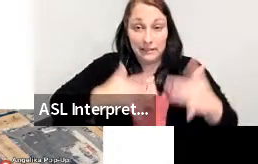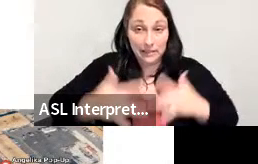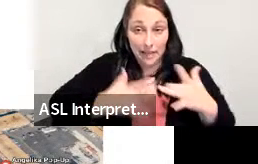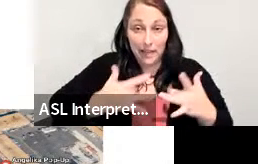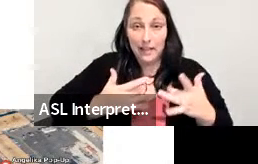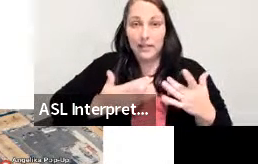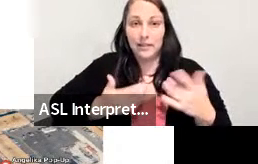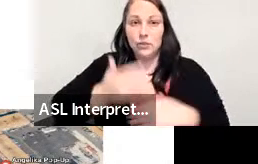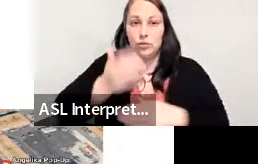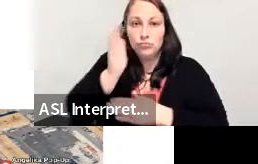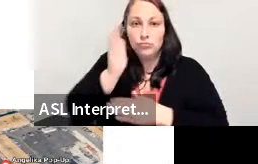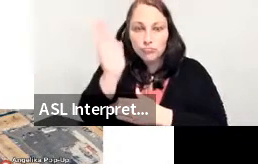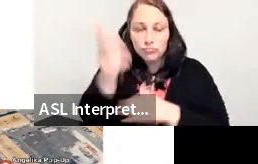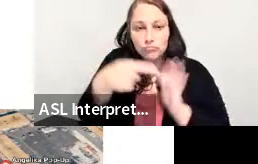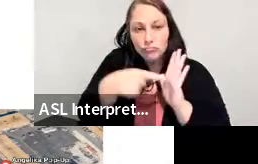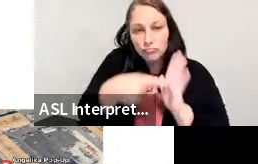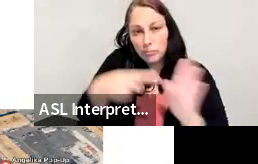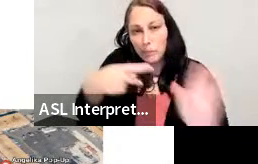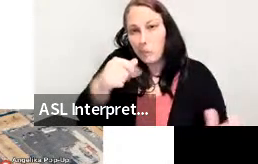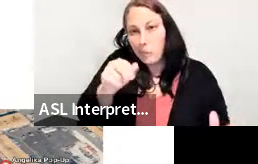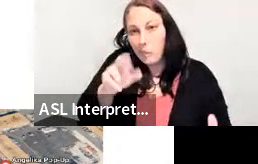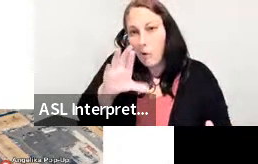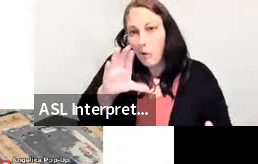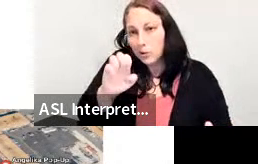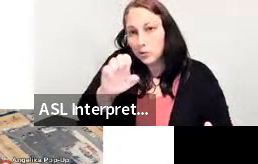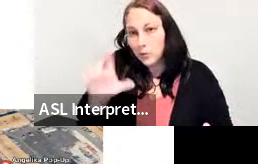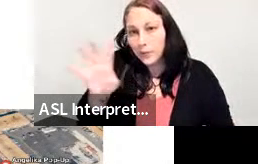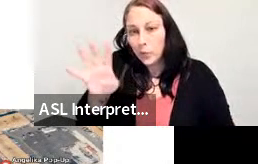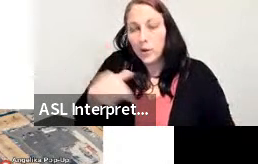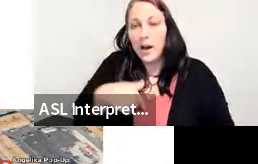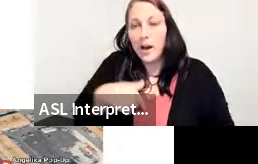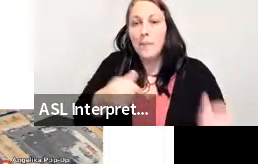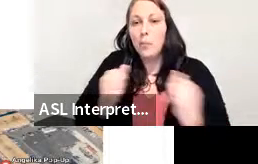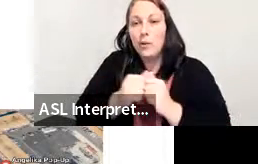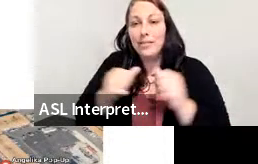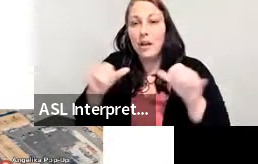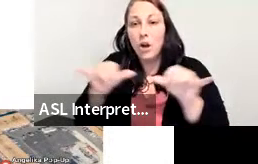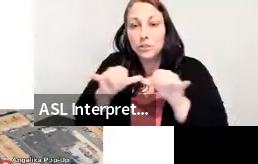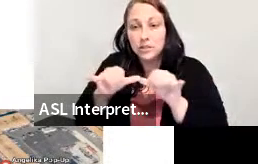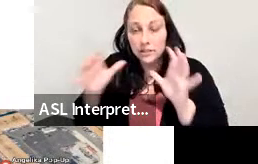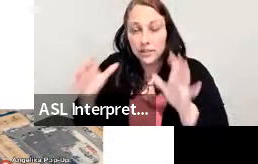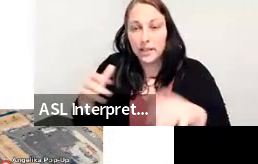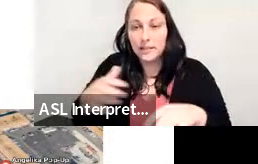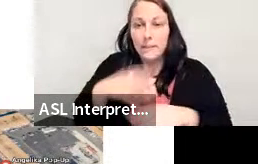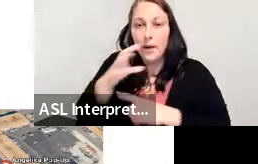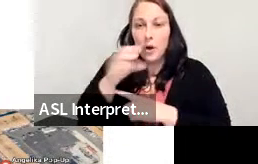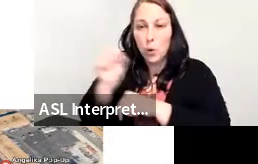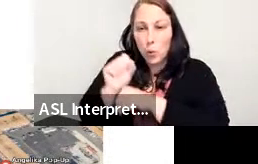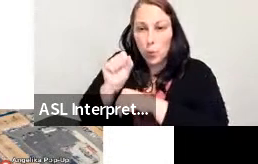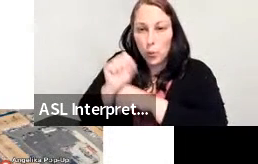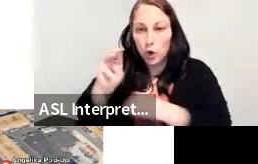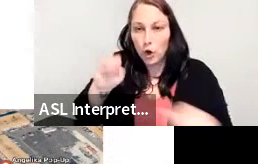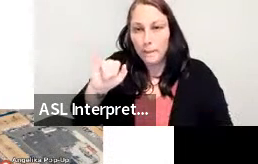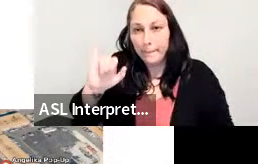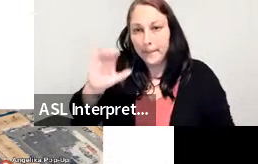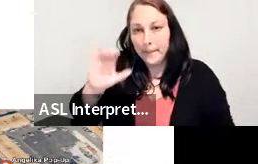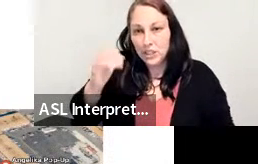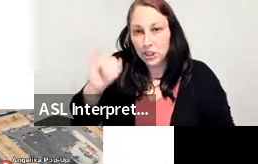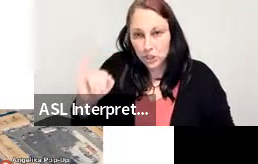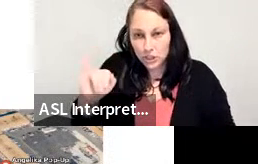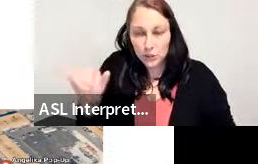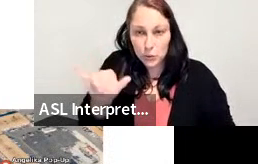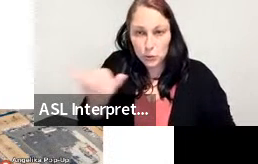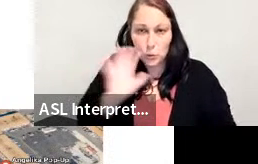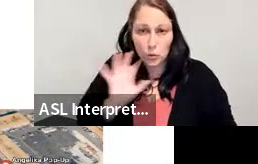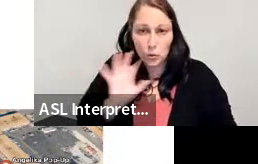parcel 4. I'm from Seldorf Architects. I have my colleague here, Michi, as well, who will chime in when